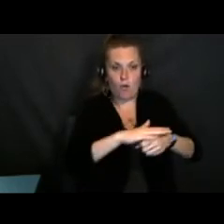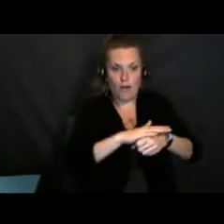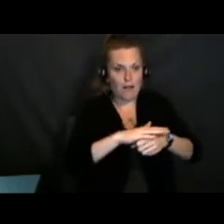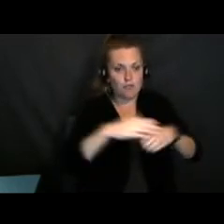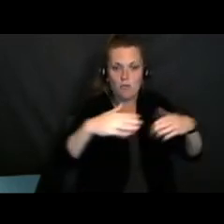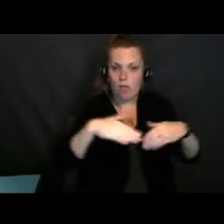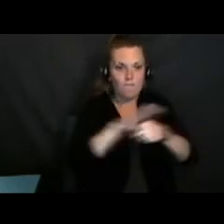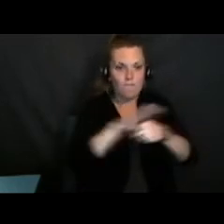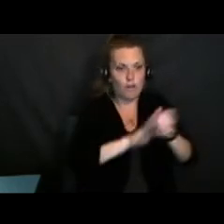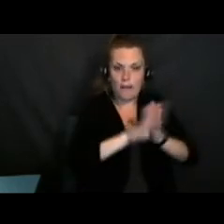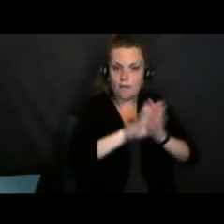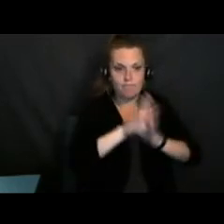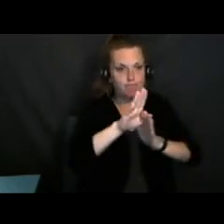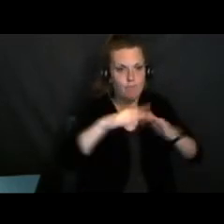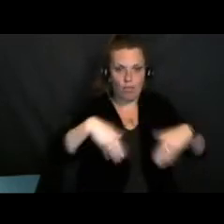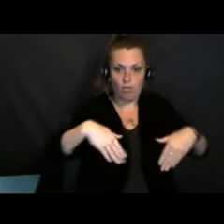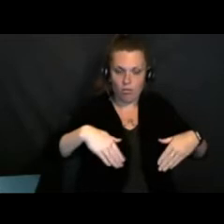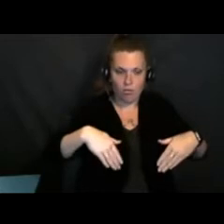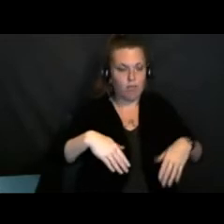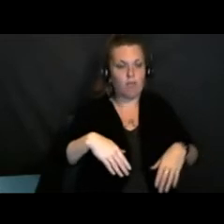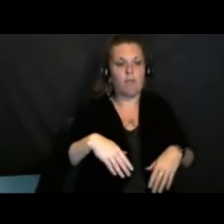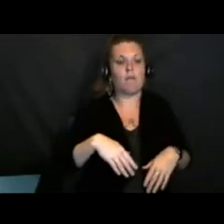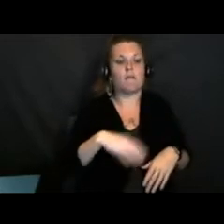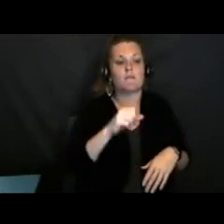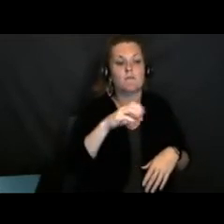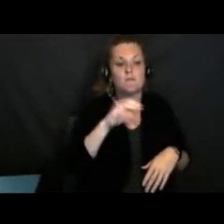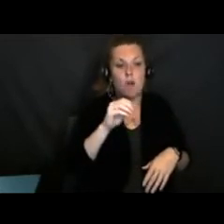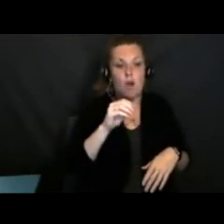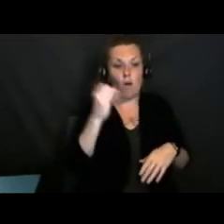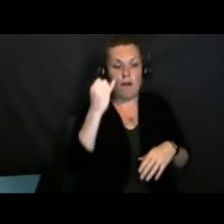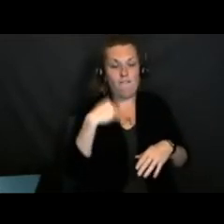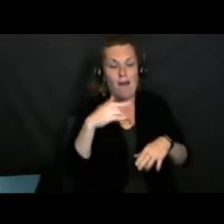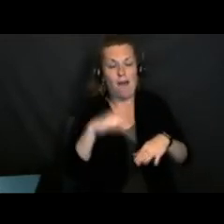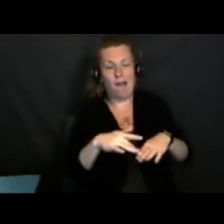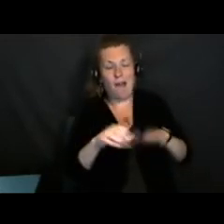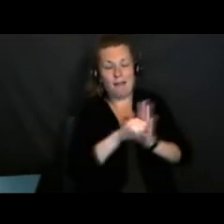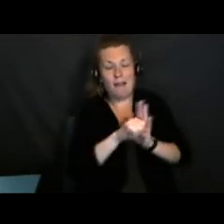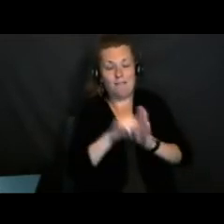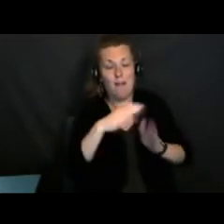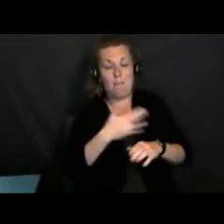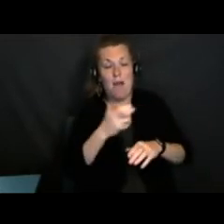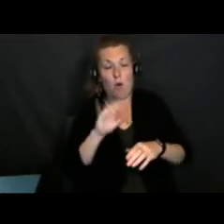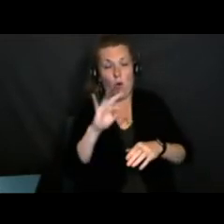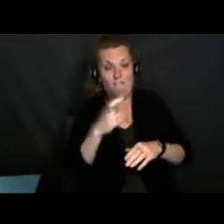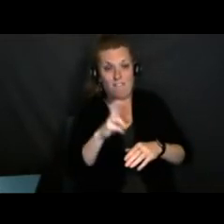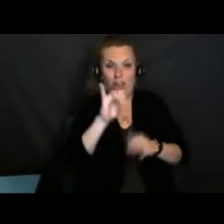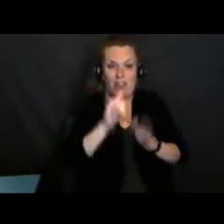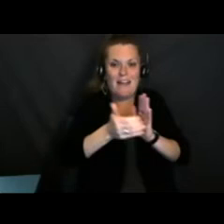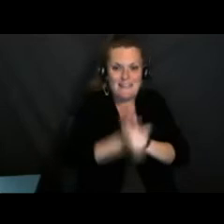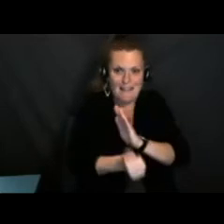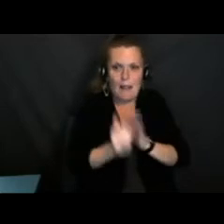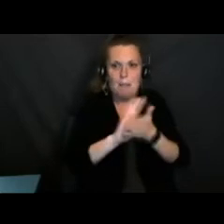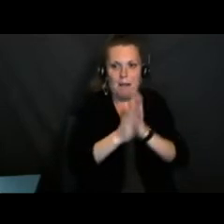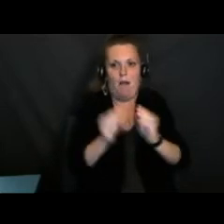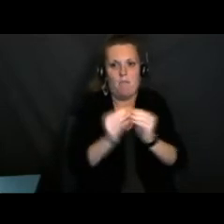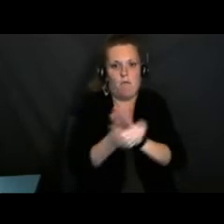at that age, and that identifying one's own finger may become more accurate over time because it has its